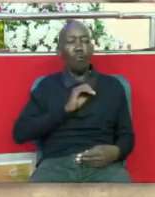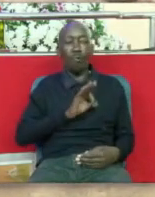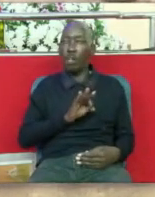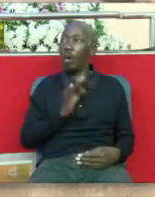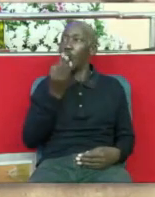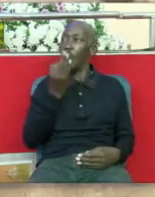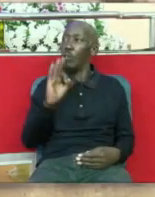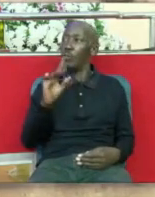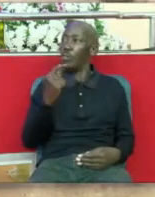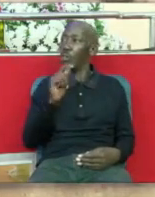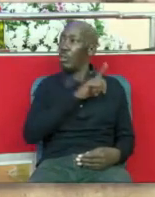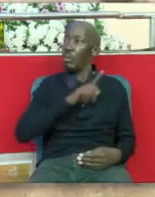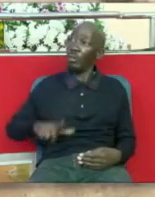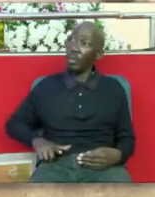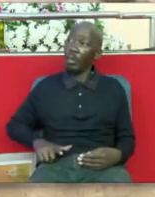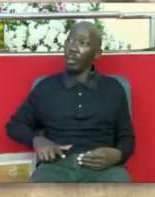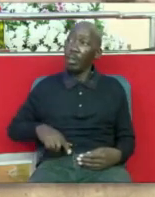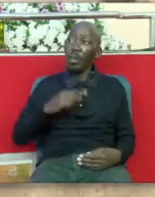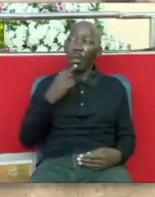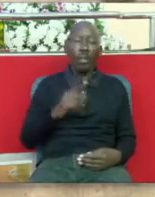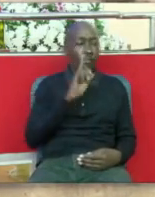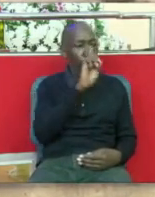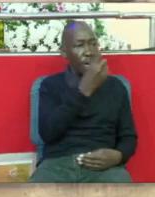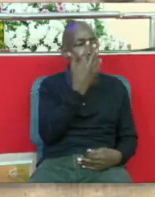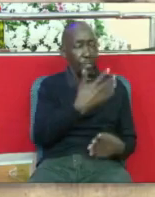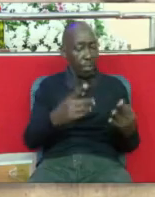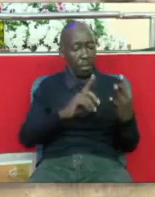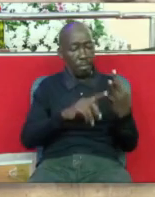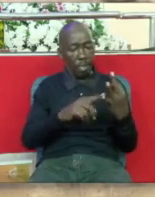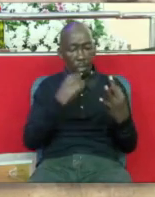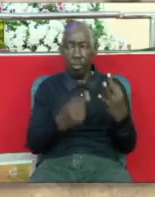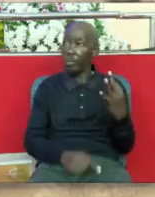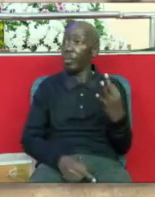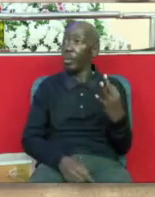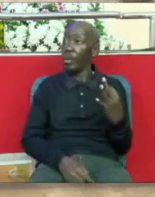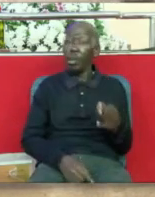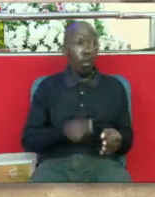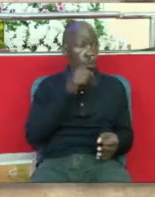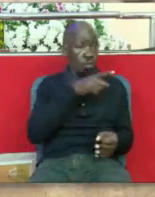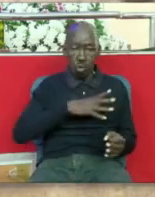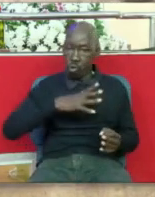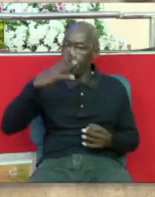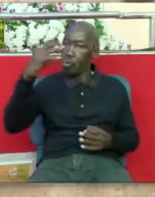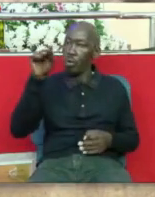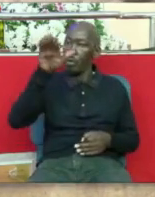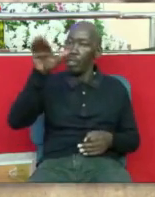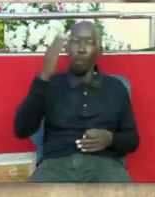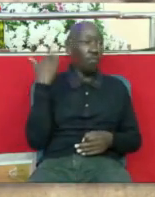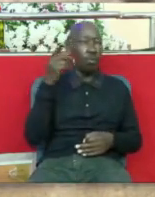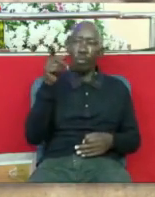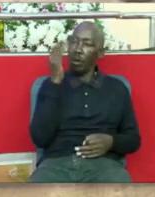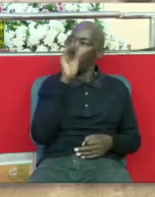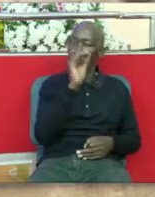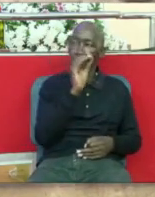kuhusu hofu ya Bwana. So the first thing they were being told. Na hivyo basi jambo la kwanza ambalo walikuwa naambiwa. Though you are going to a place you have never been before. Japo mnaenda